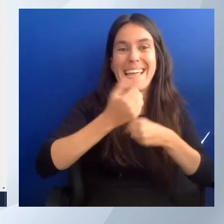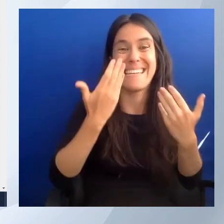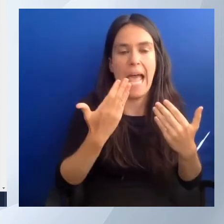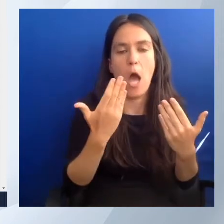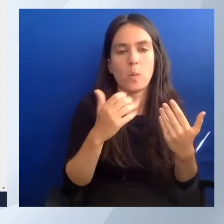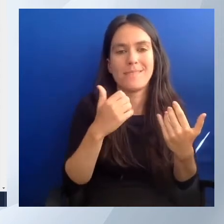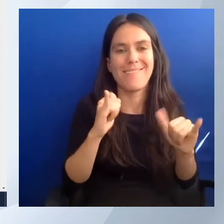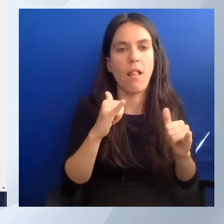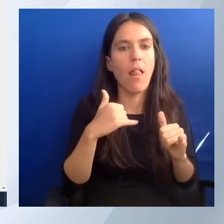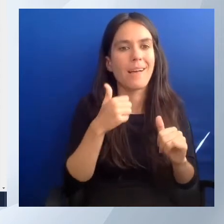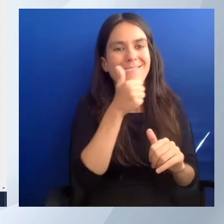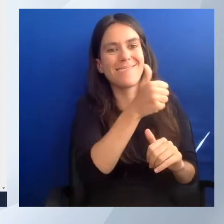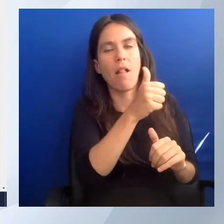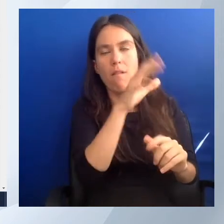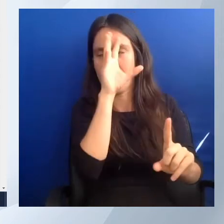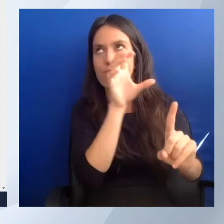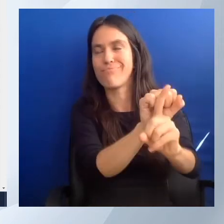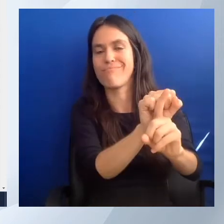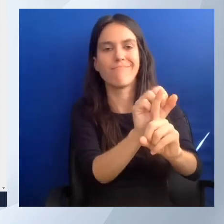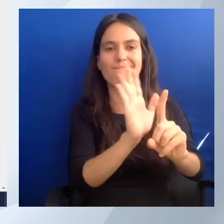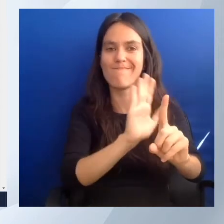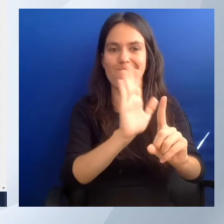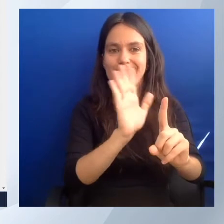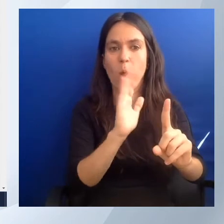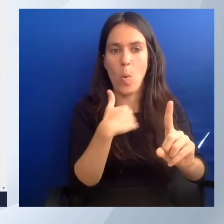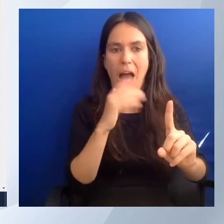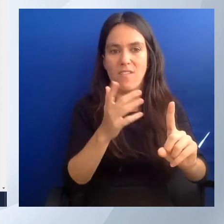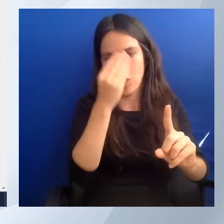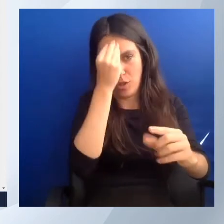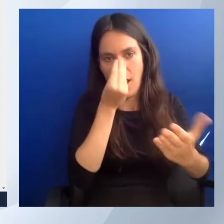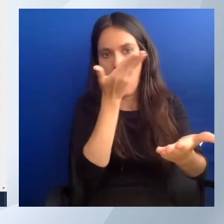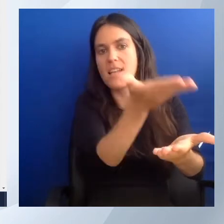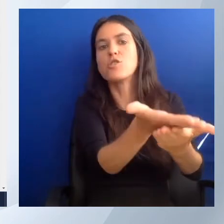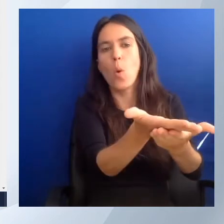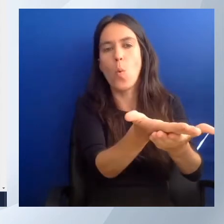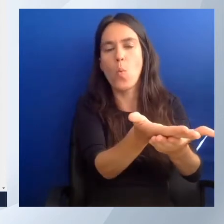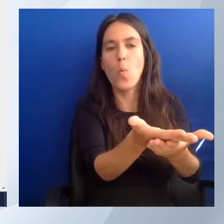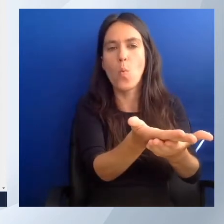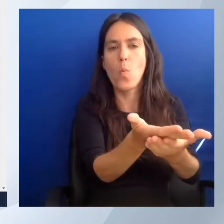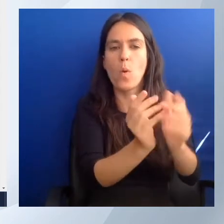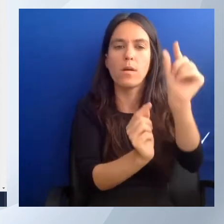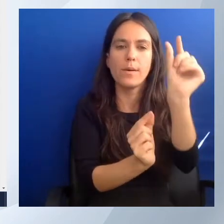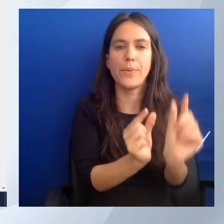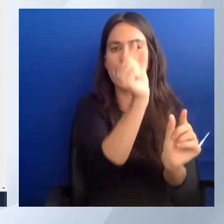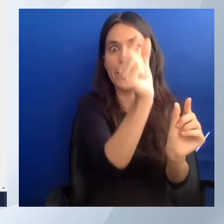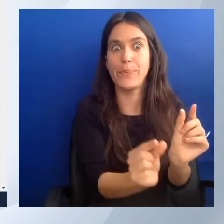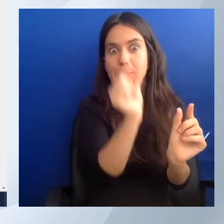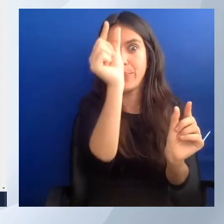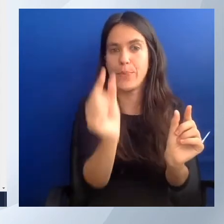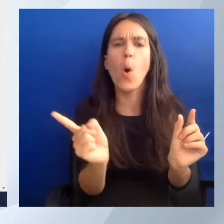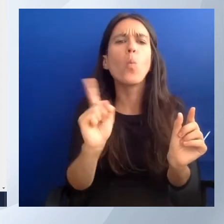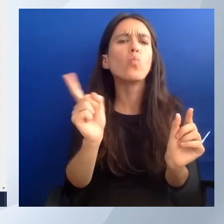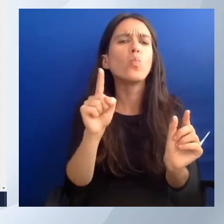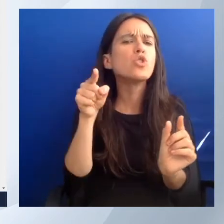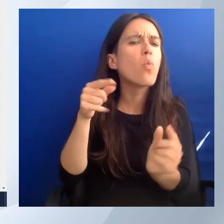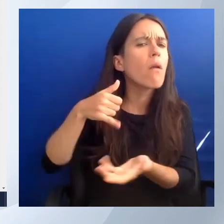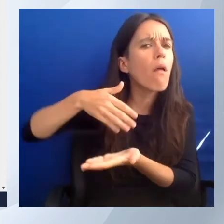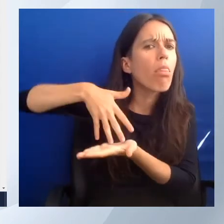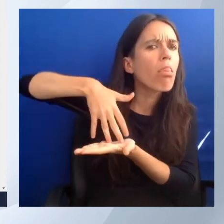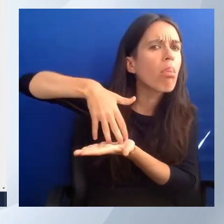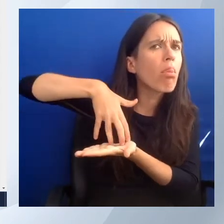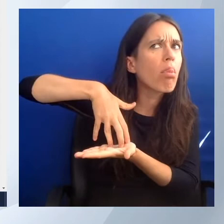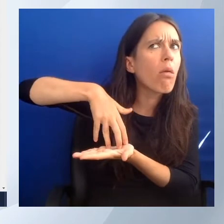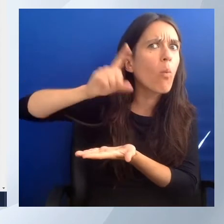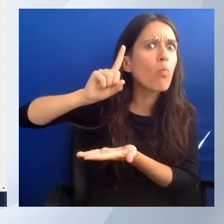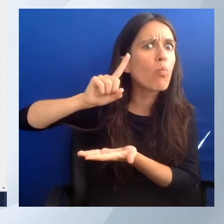it's for a future release. That they are going to remove this attribute, actually, and you can just pull in